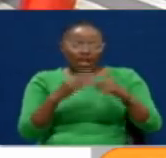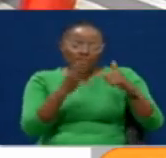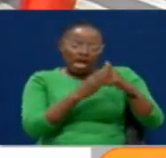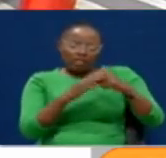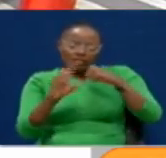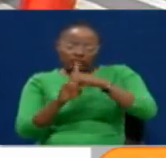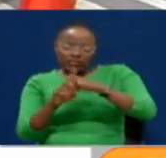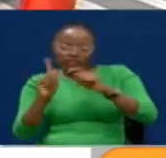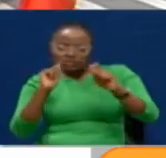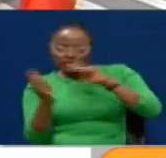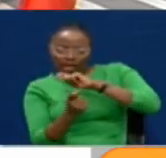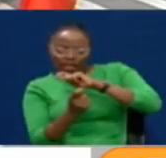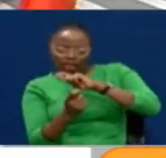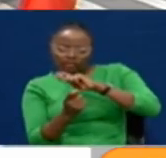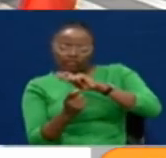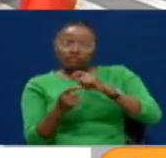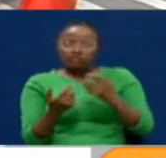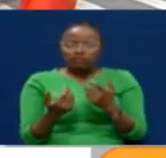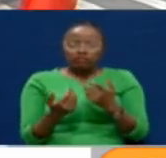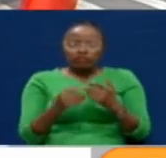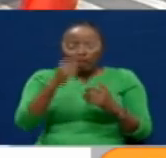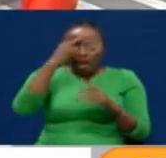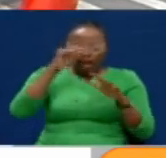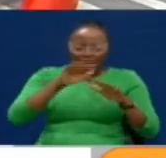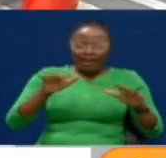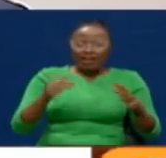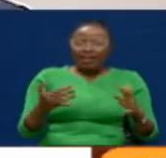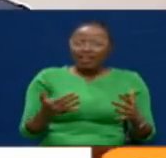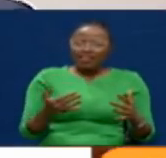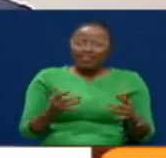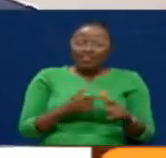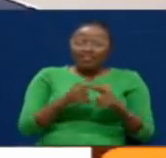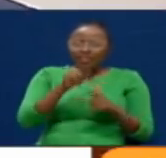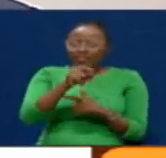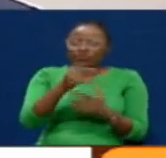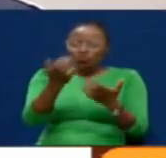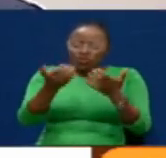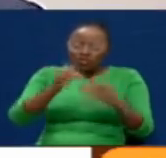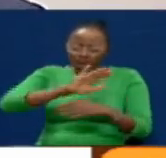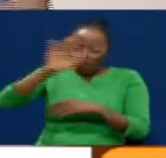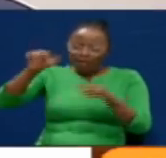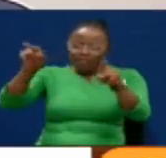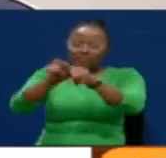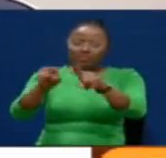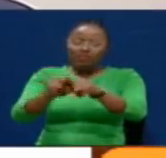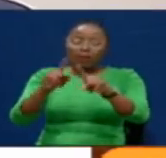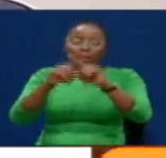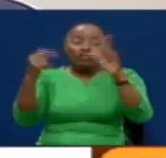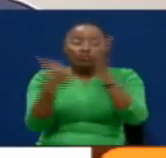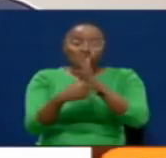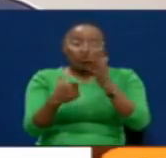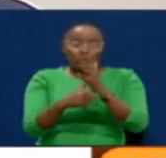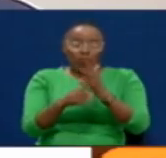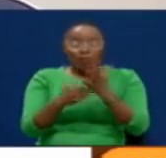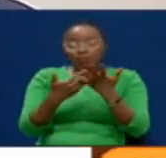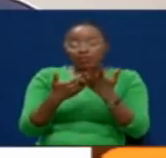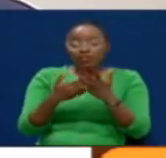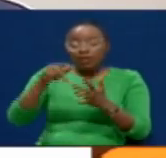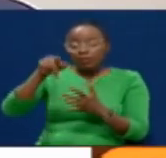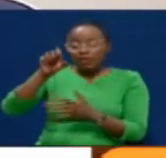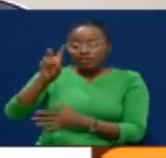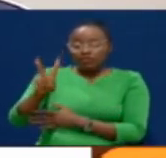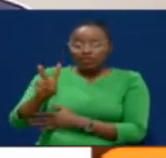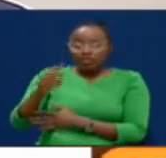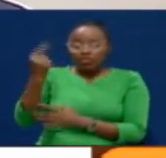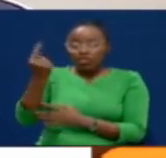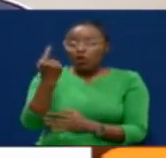Nine and six. It's a new route going around Gara, etc. You know, and that's what we need to get back to. The problem with public transport in Kenya, Nairobi, the